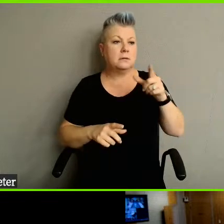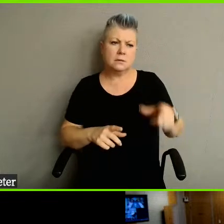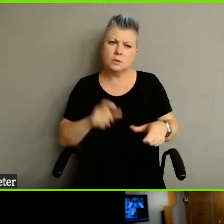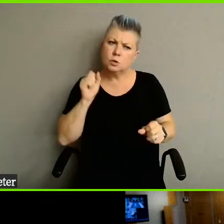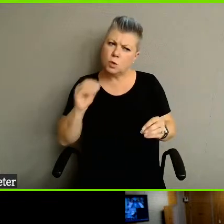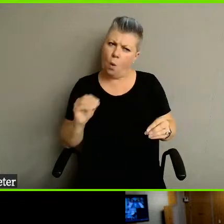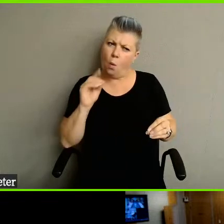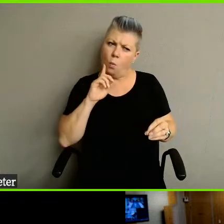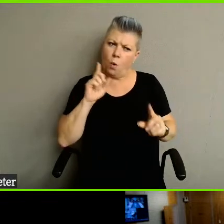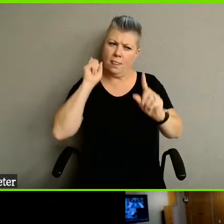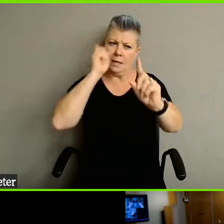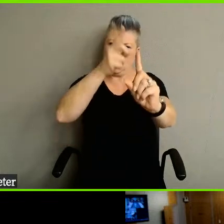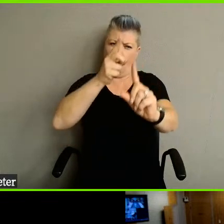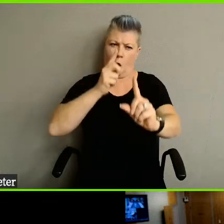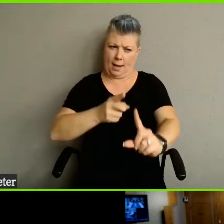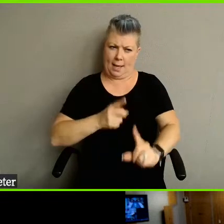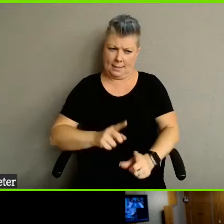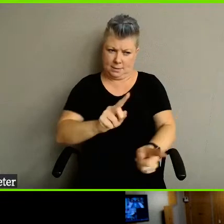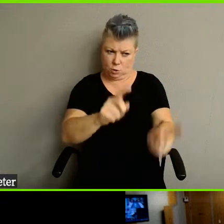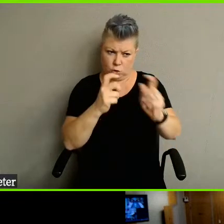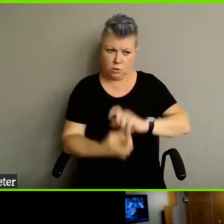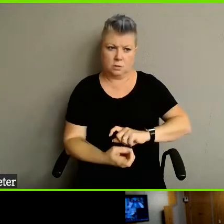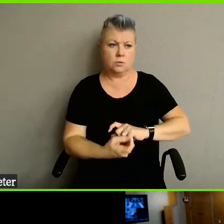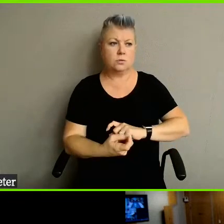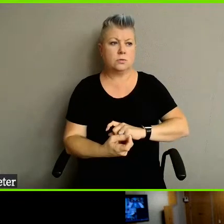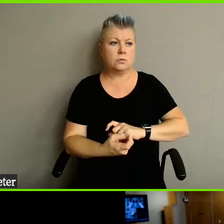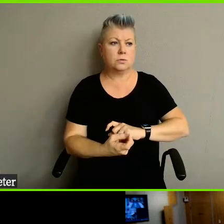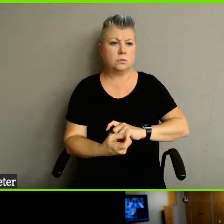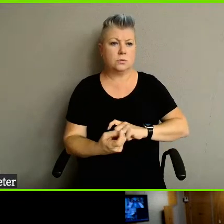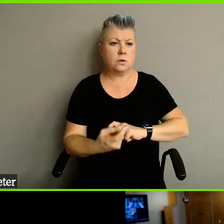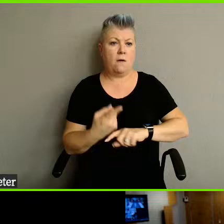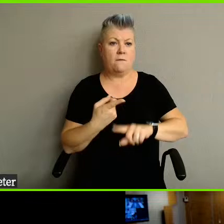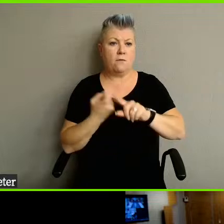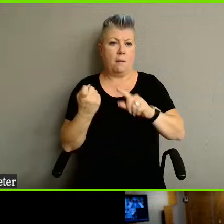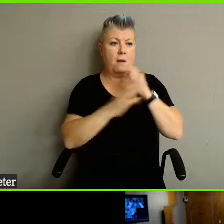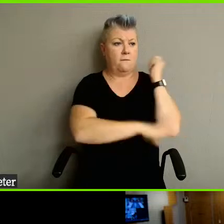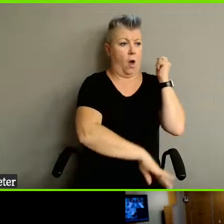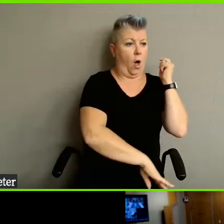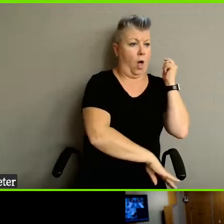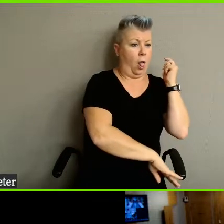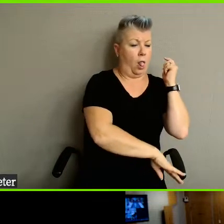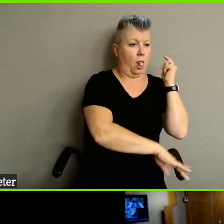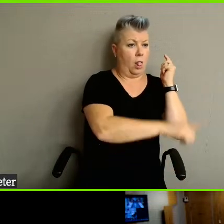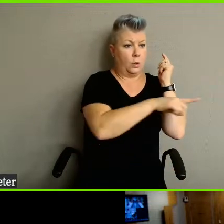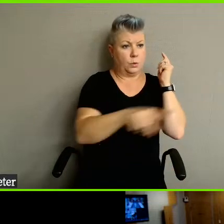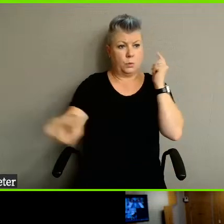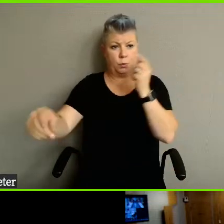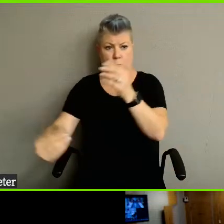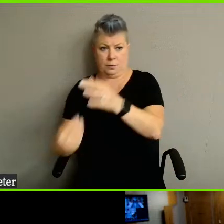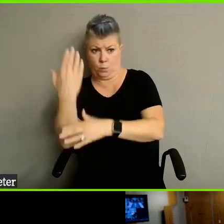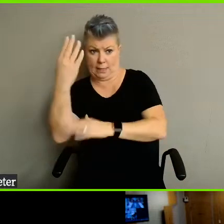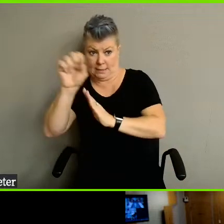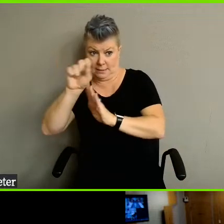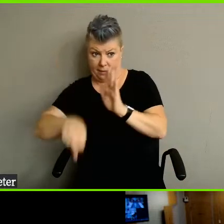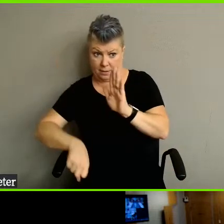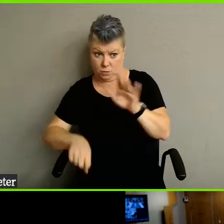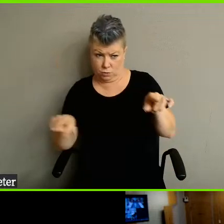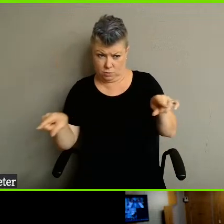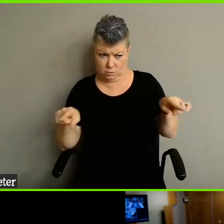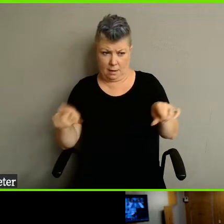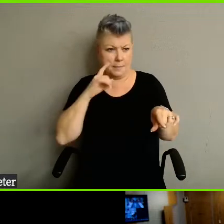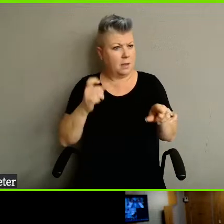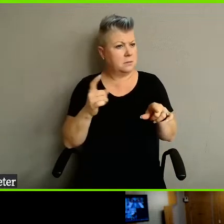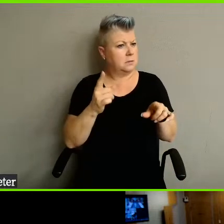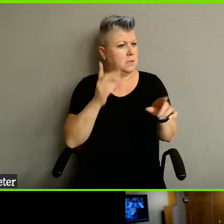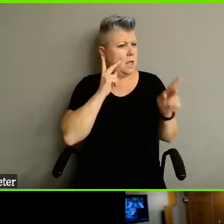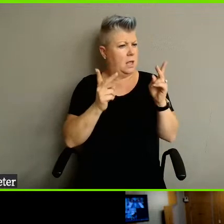targets changed between the fall and spring semesters for some of these? Because it looks